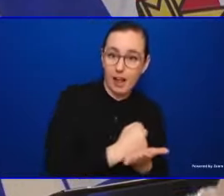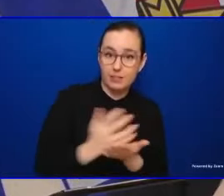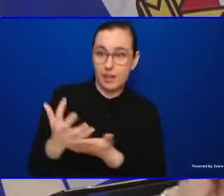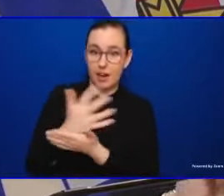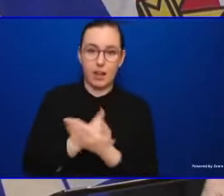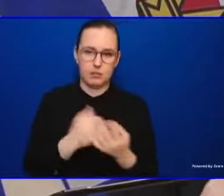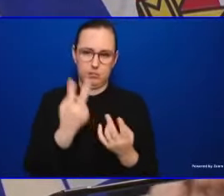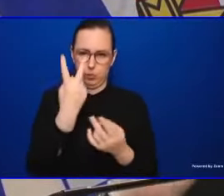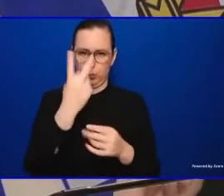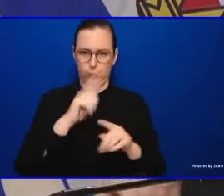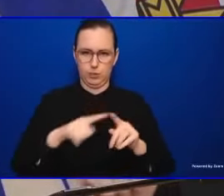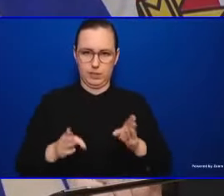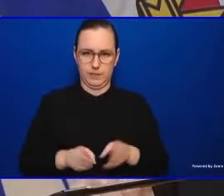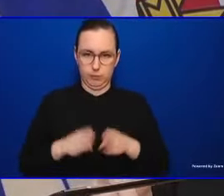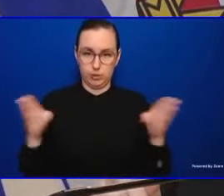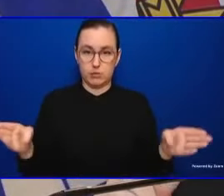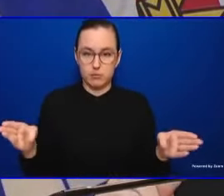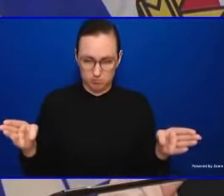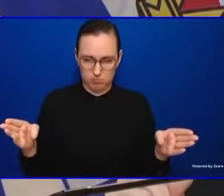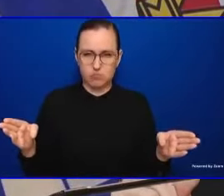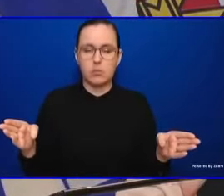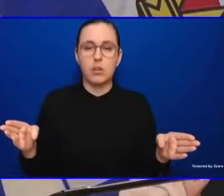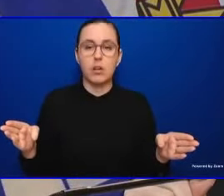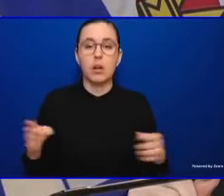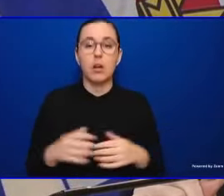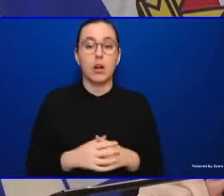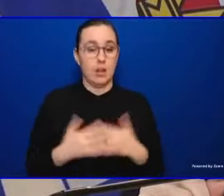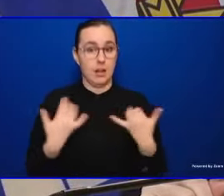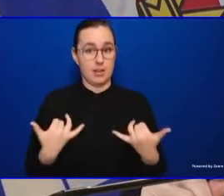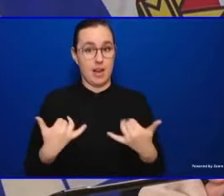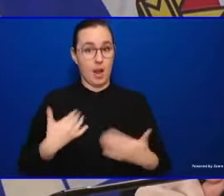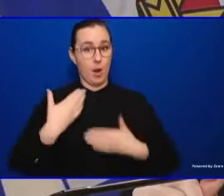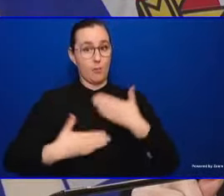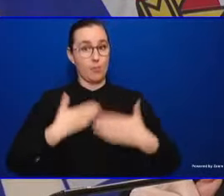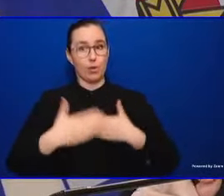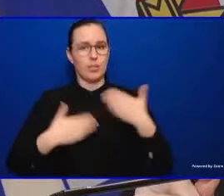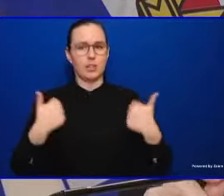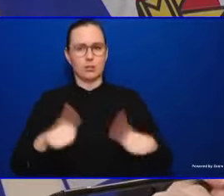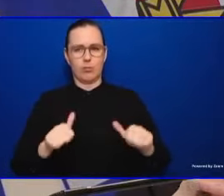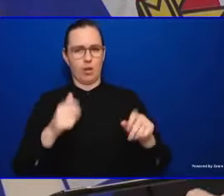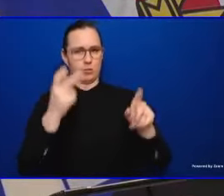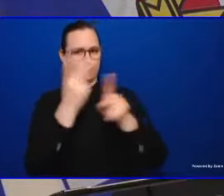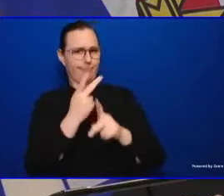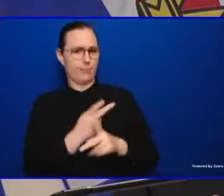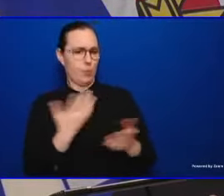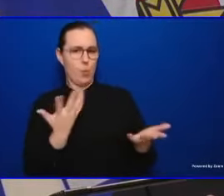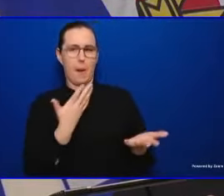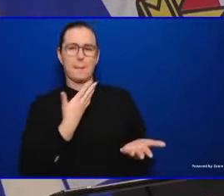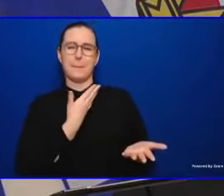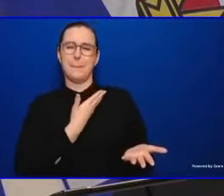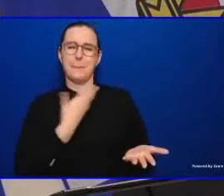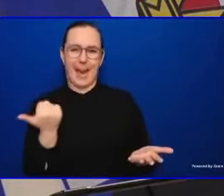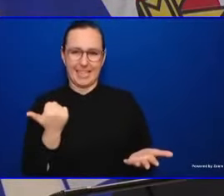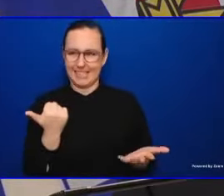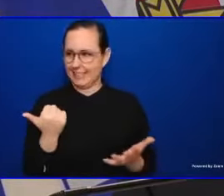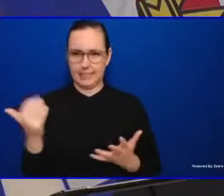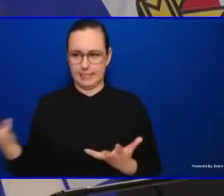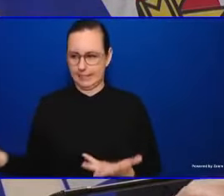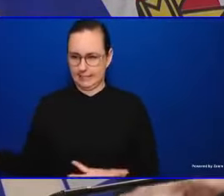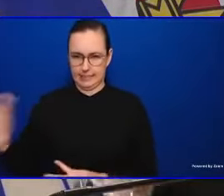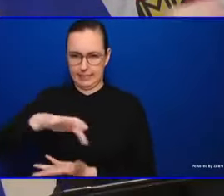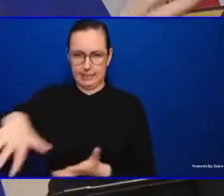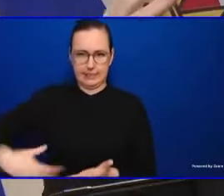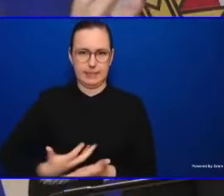to tease through what's the best measure for us to understand the impact of Omicron on severity of